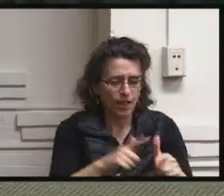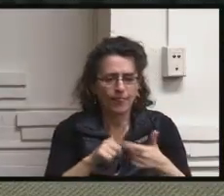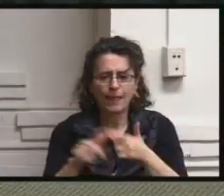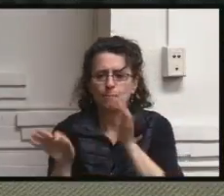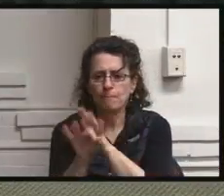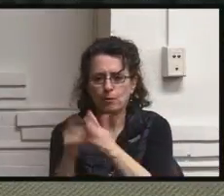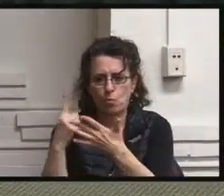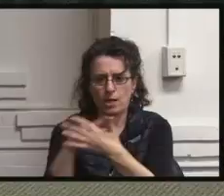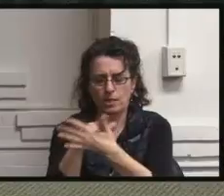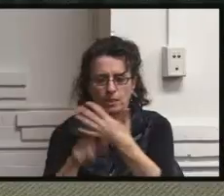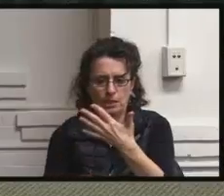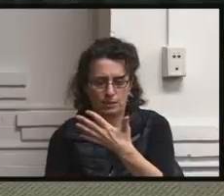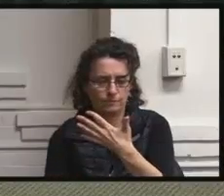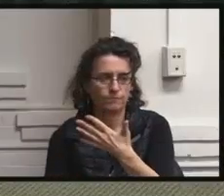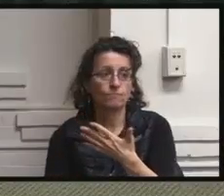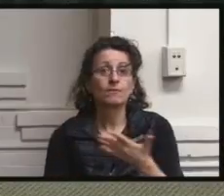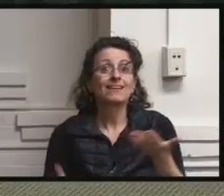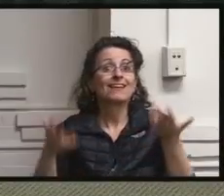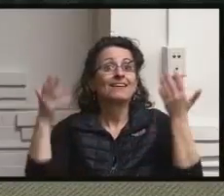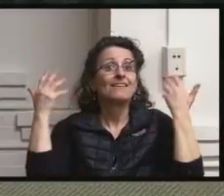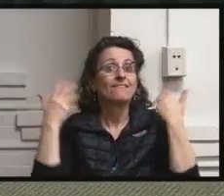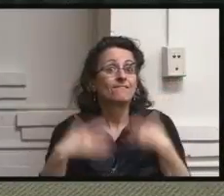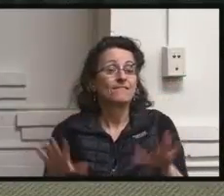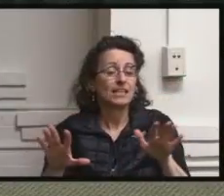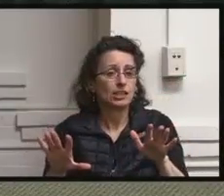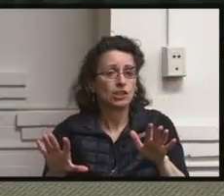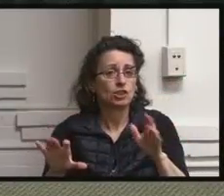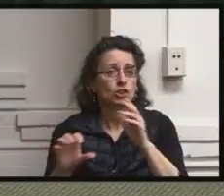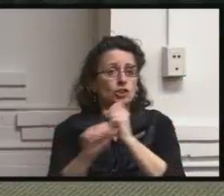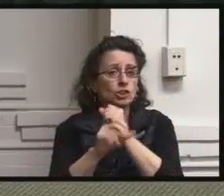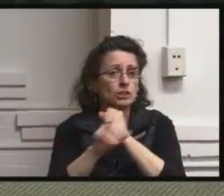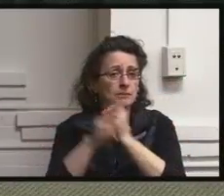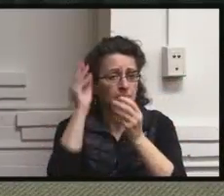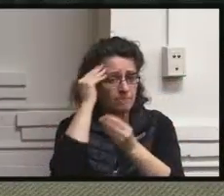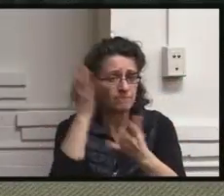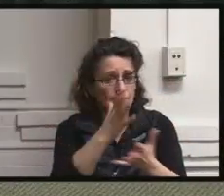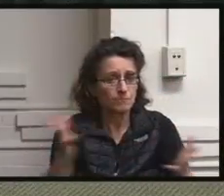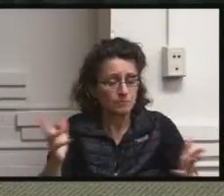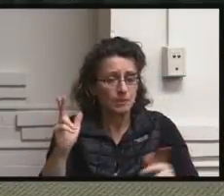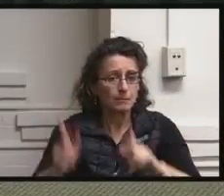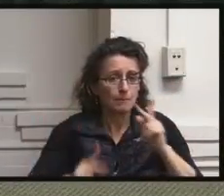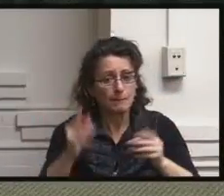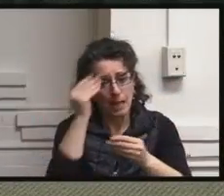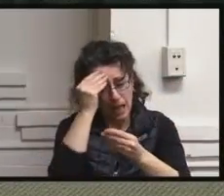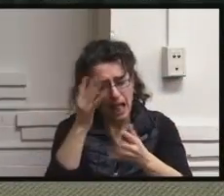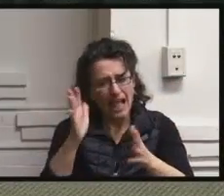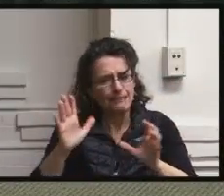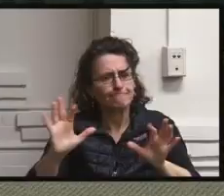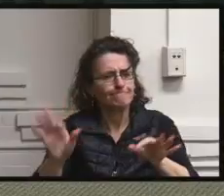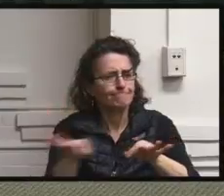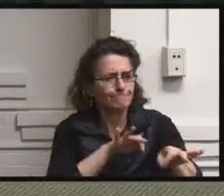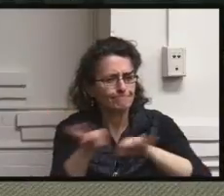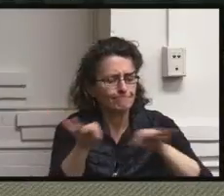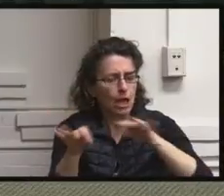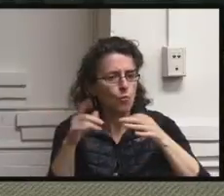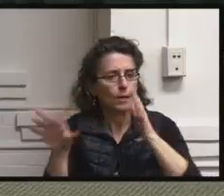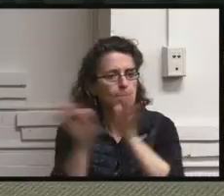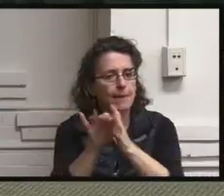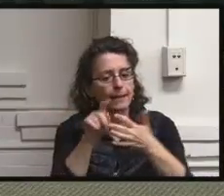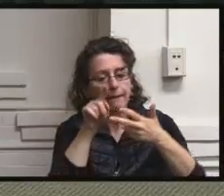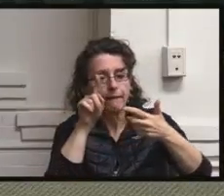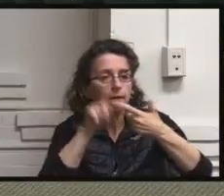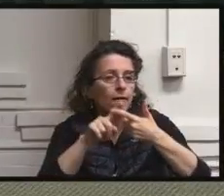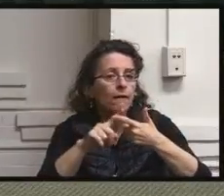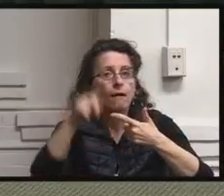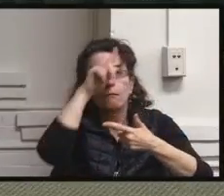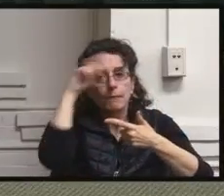to publicize that, yep. and to communicate why we believe it's in the public interest. Mm-hmm, right. mm-hmm. And so that's a separate